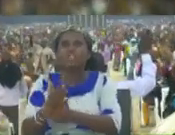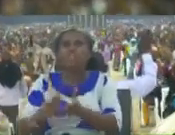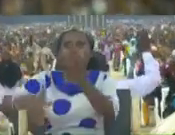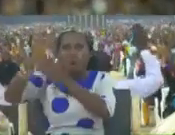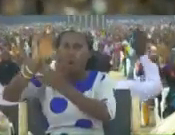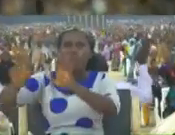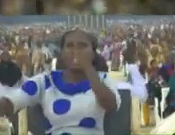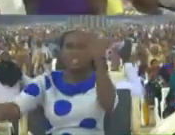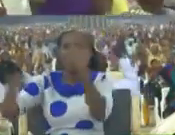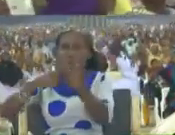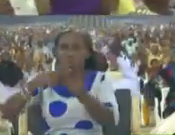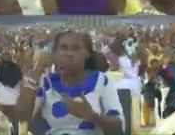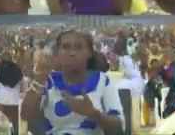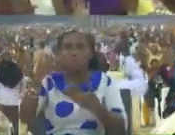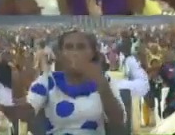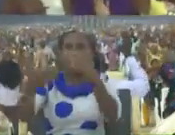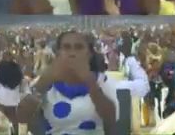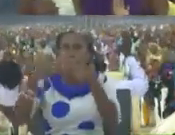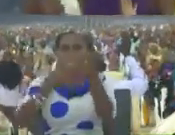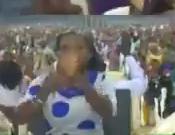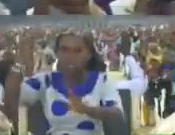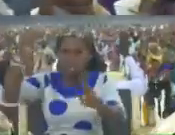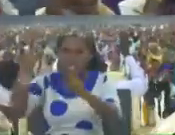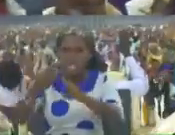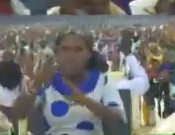in Jesus' name."